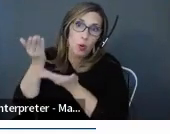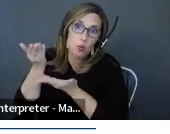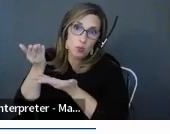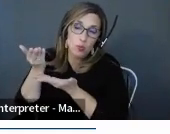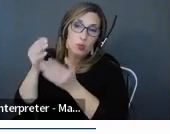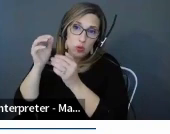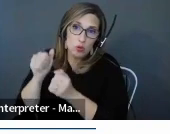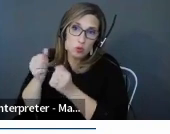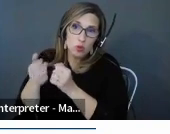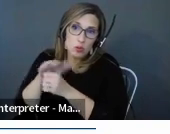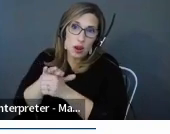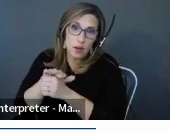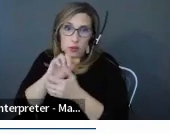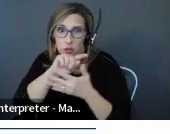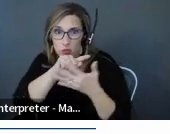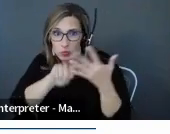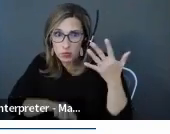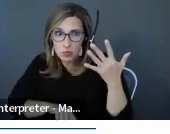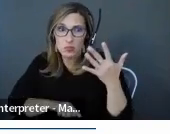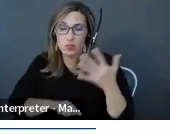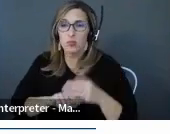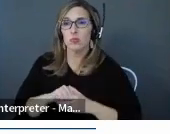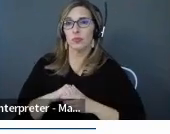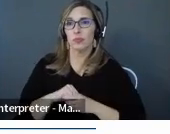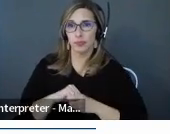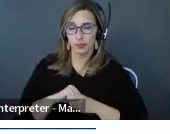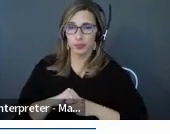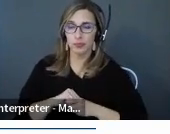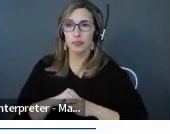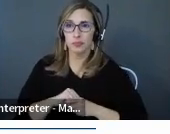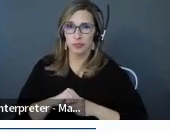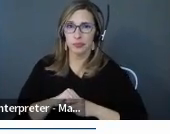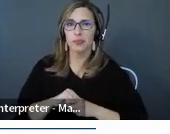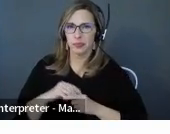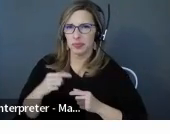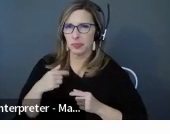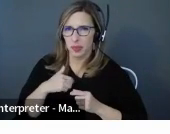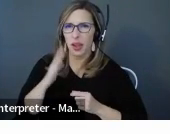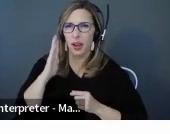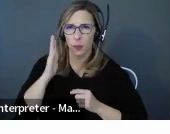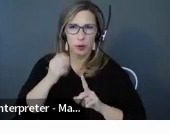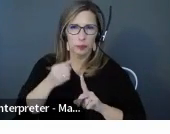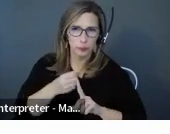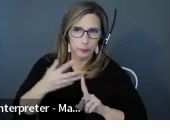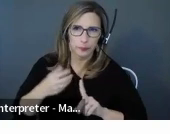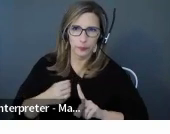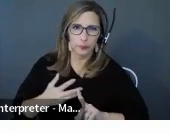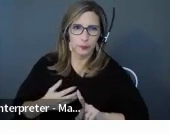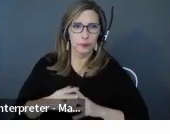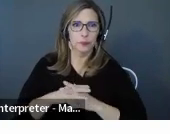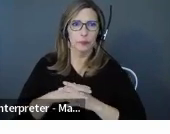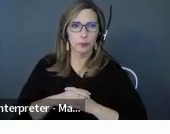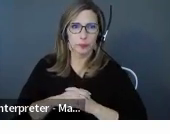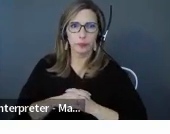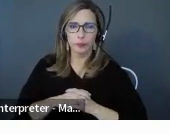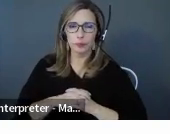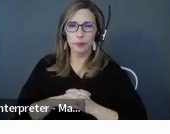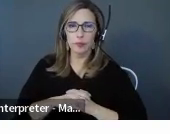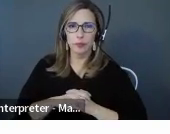go more in depth about each of these in the next slide. So I think we can go ahead and move on, Lisa.